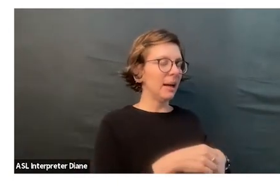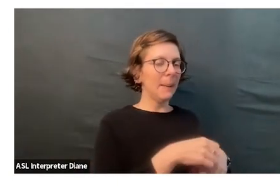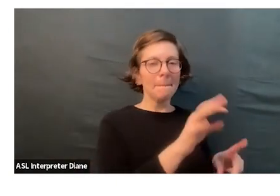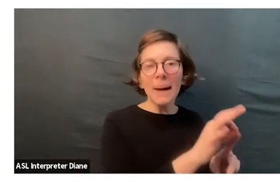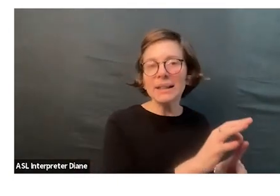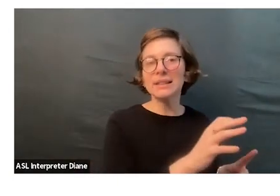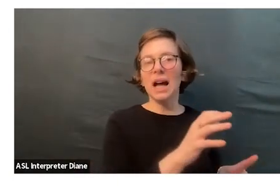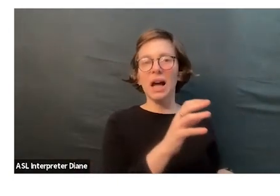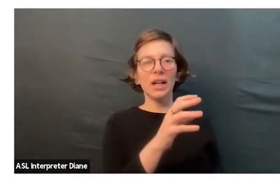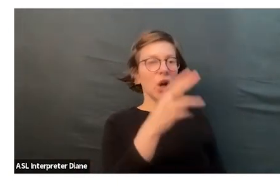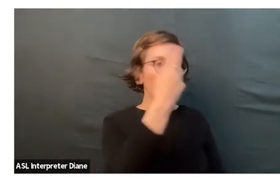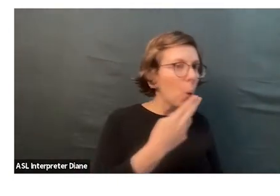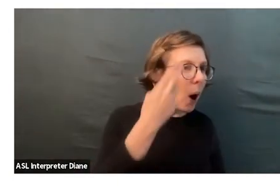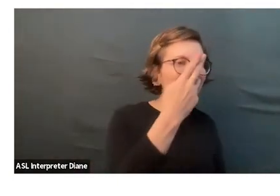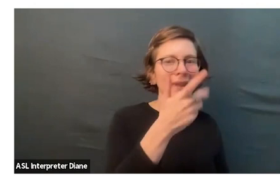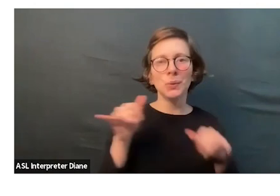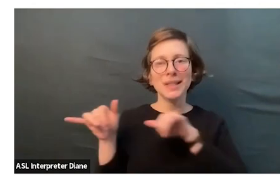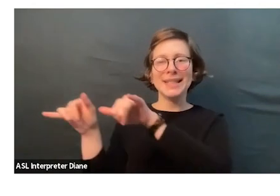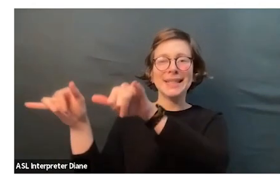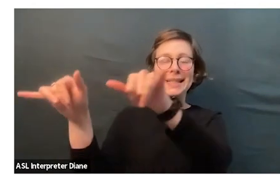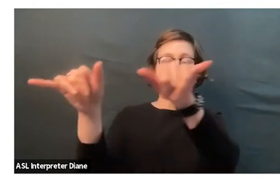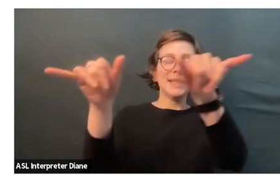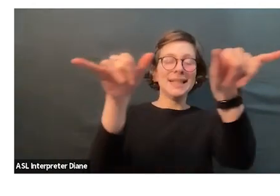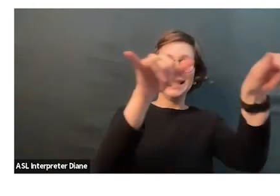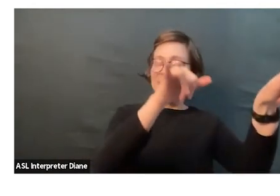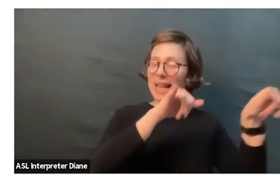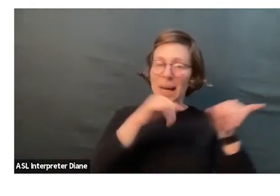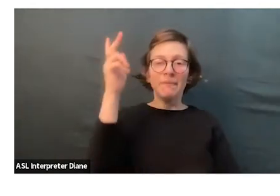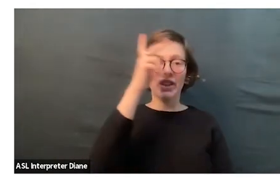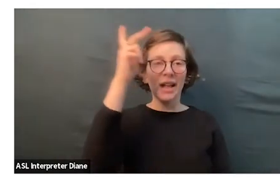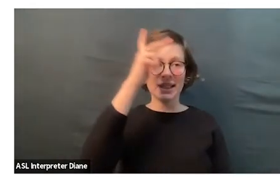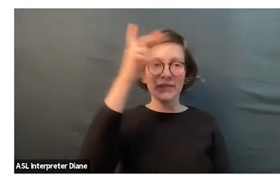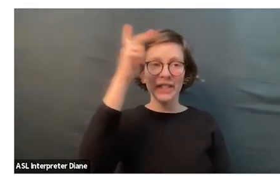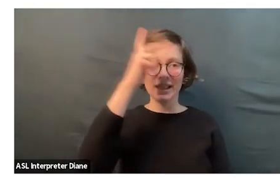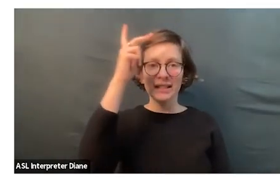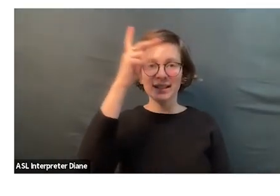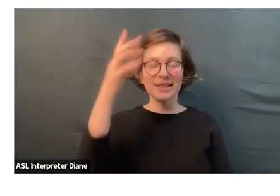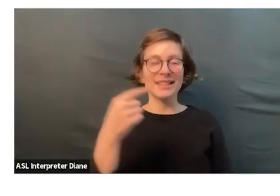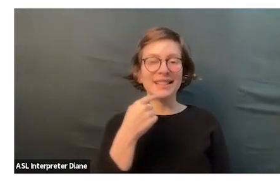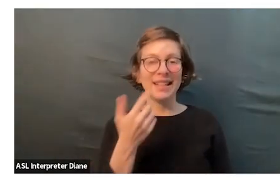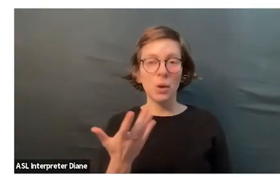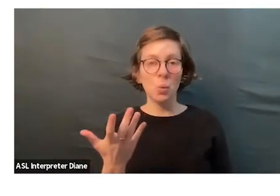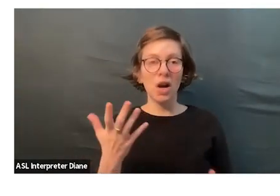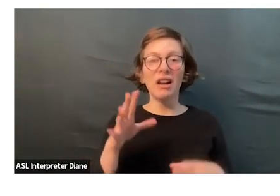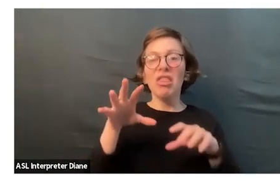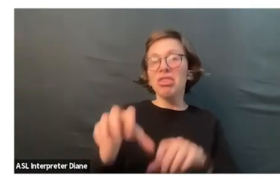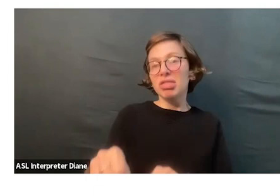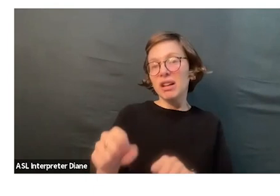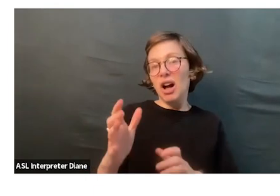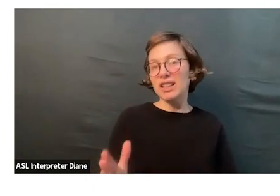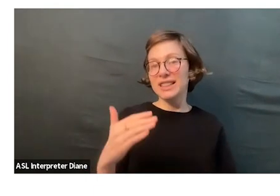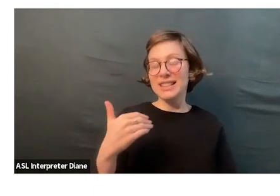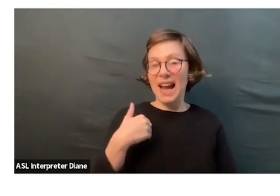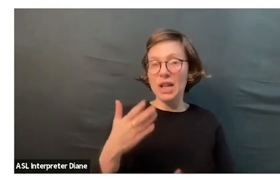key there is also that if you have access to land, you have access to resources, which then gives you power because